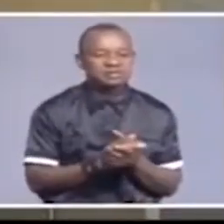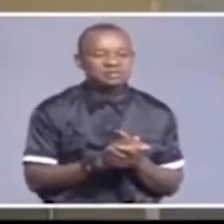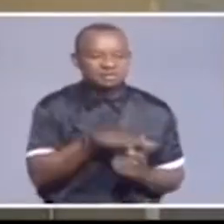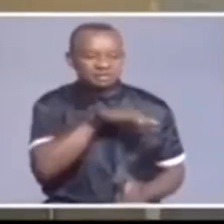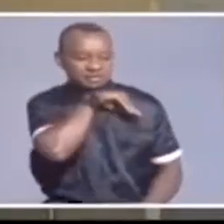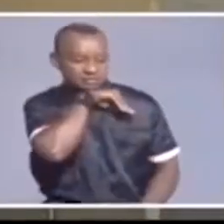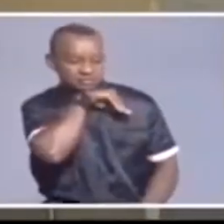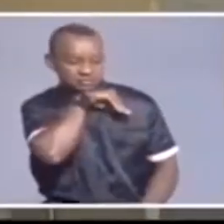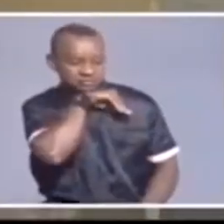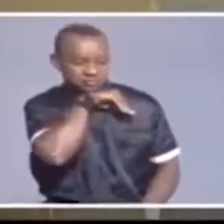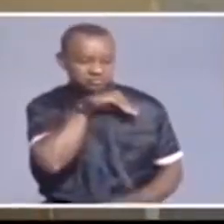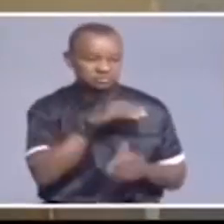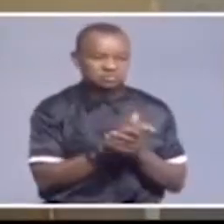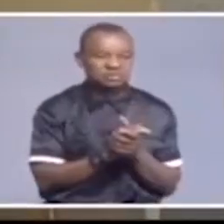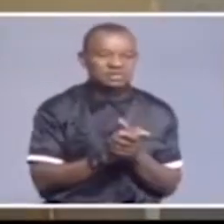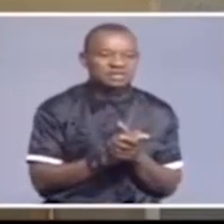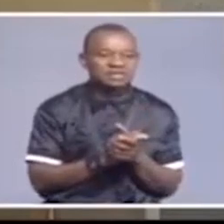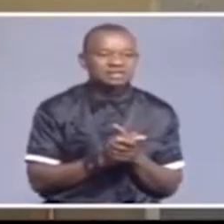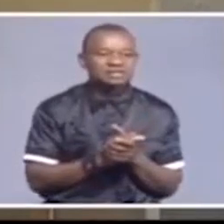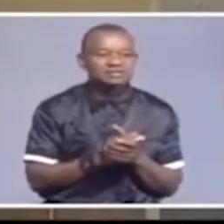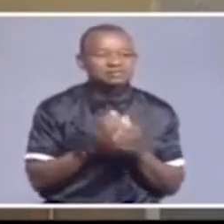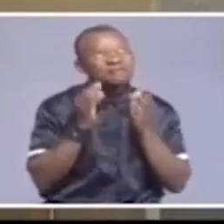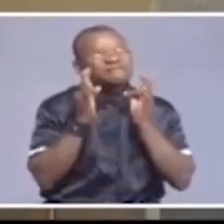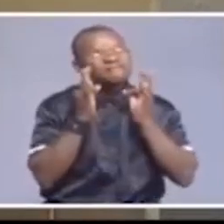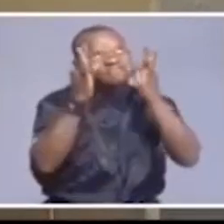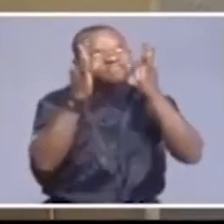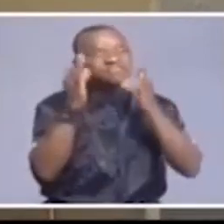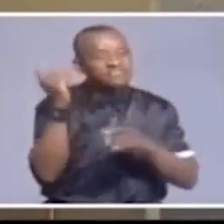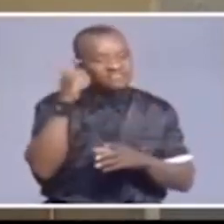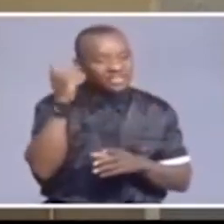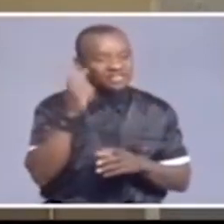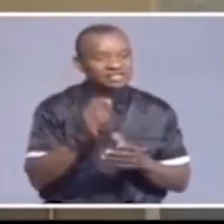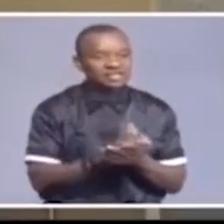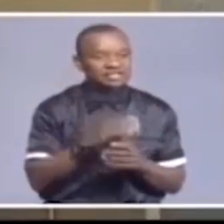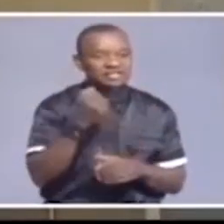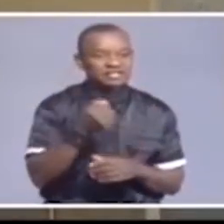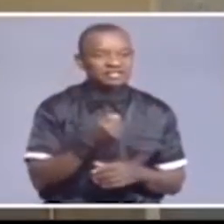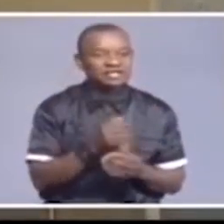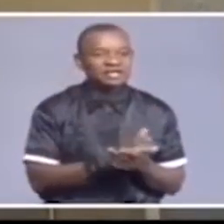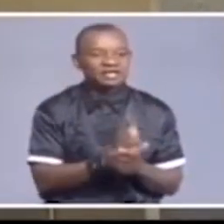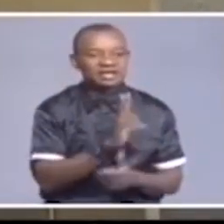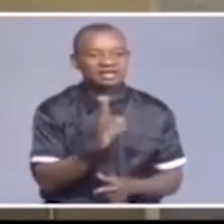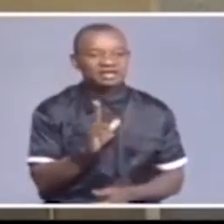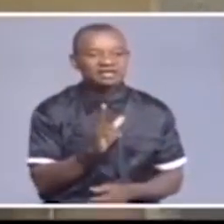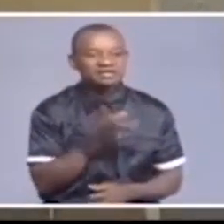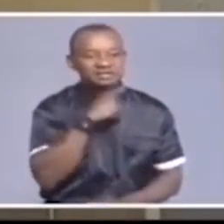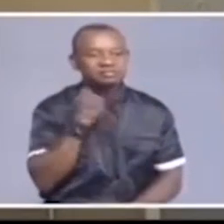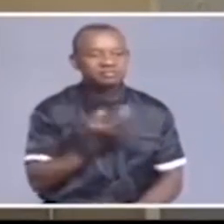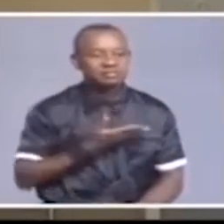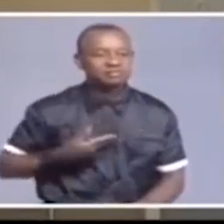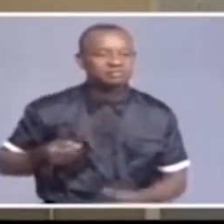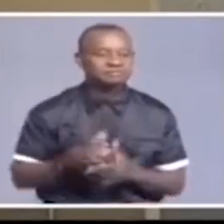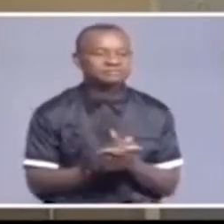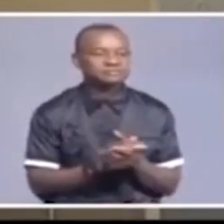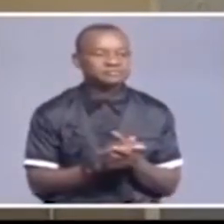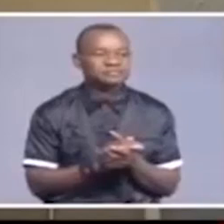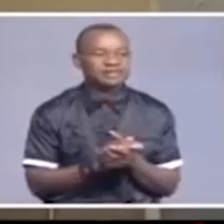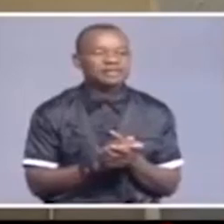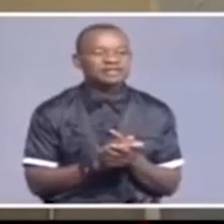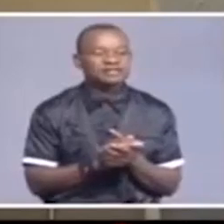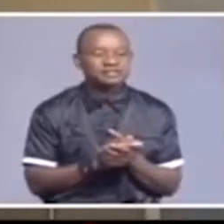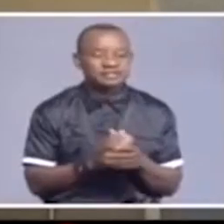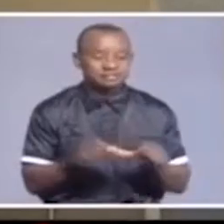I have, it is my understanding of religion. So I should respect others, because this is your understanding, this is